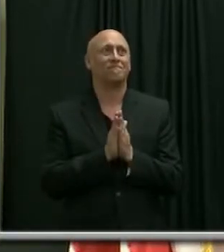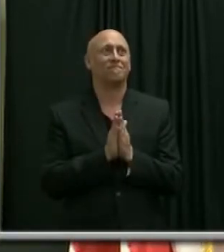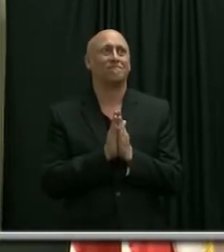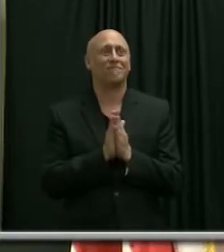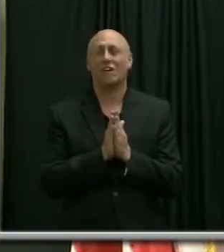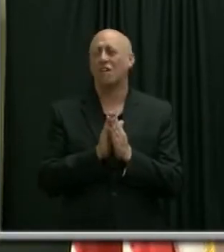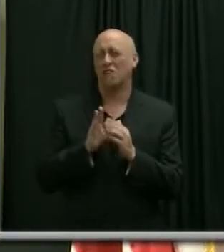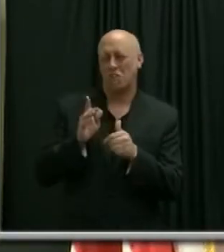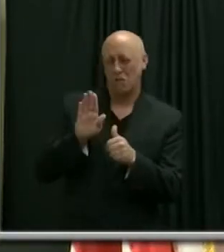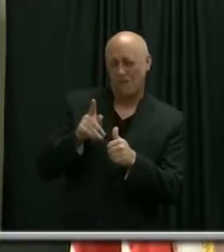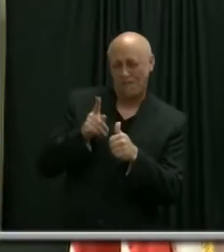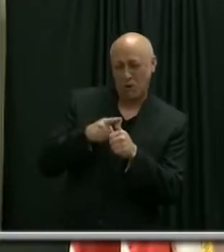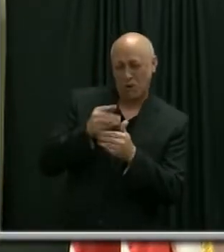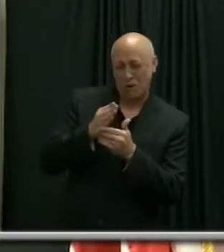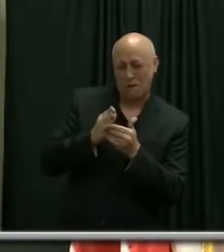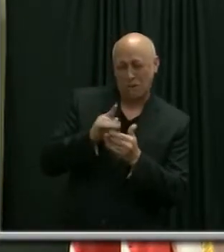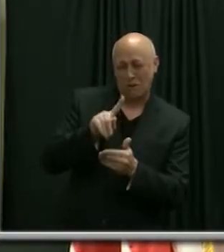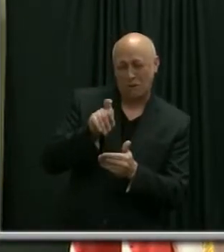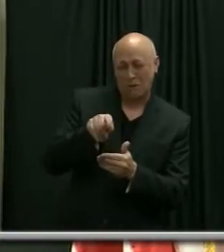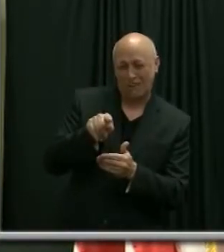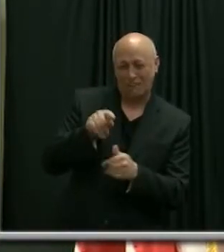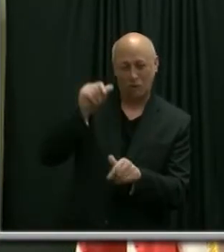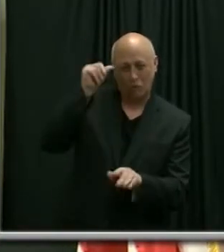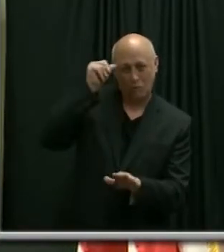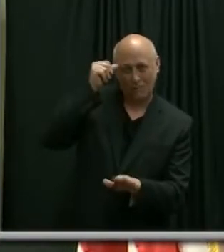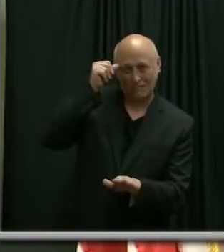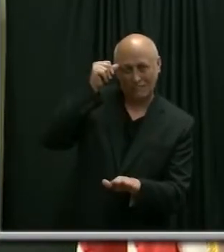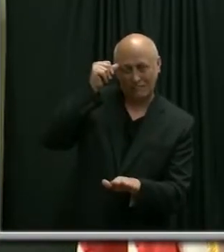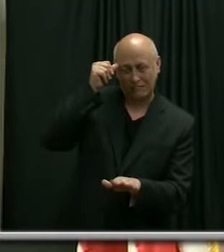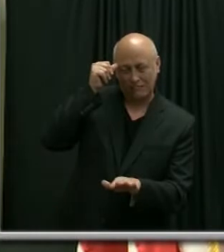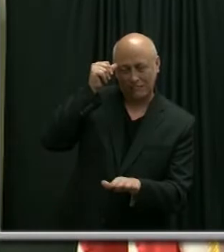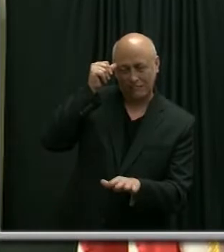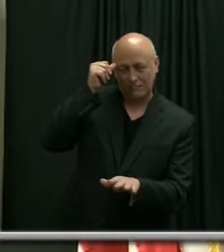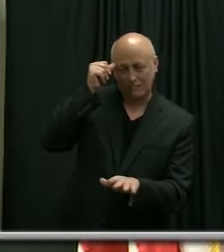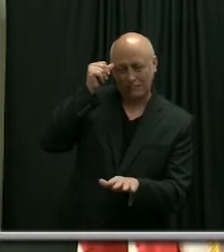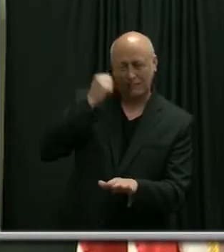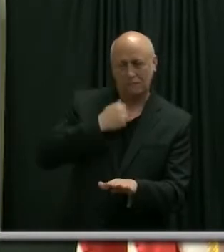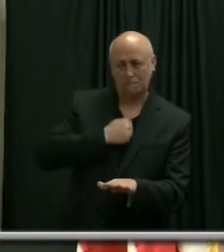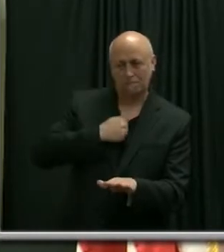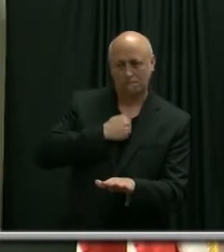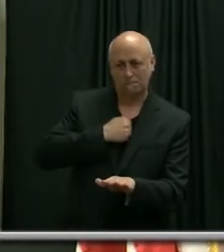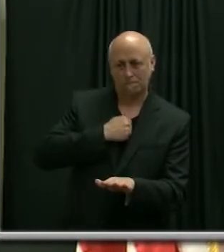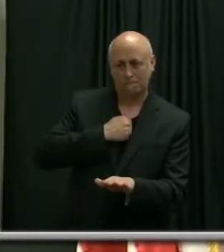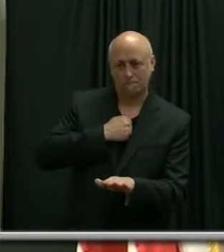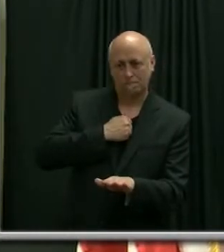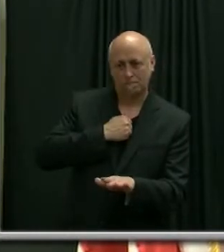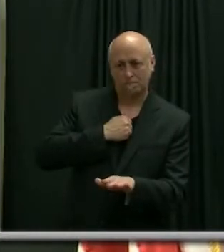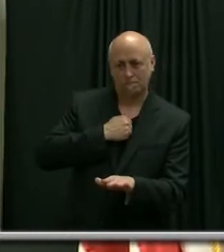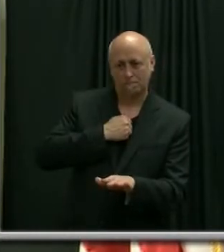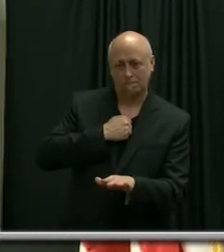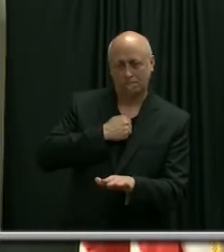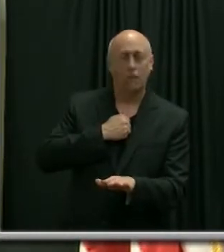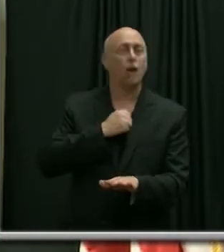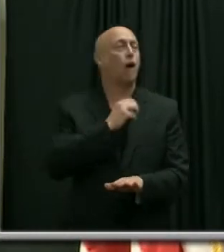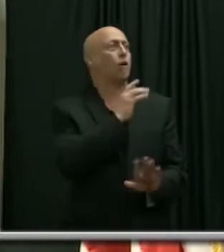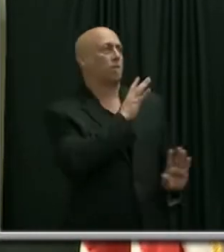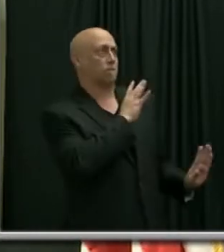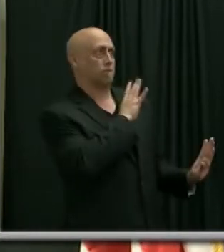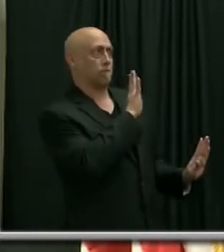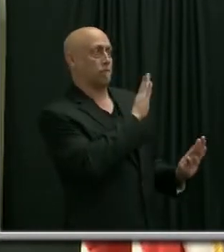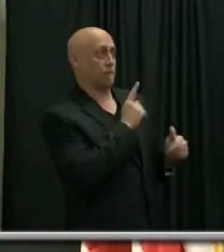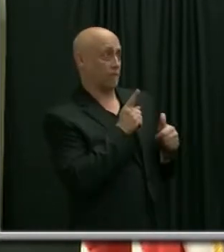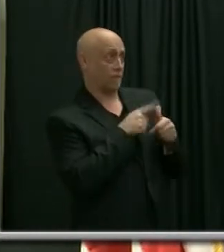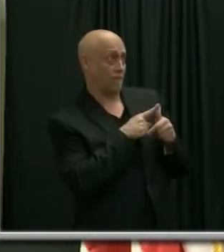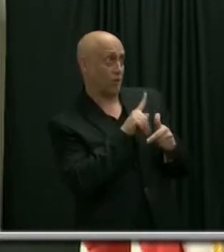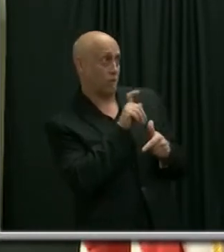Remind me of the first part of your question. I have an answer for your second part. Remind me of the first part of your question, and I apologize. Sure. First